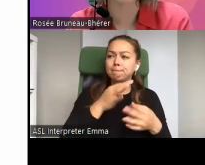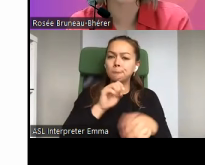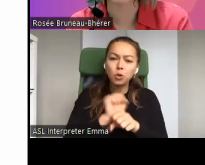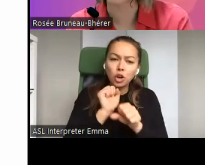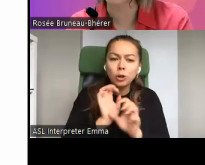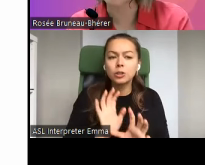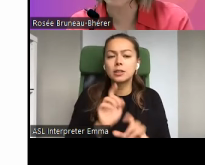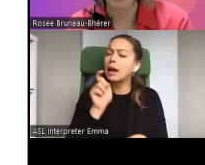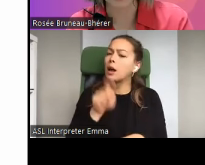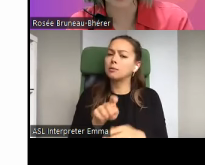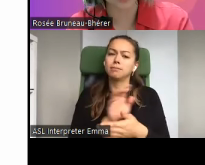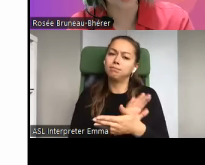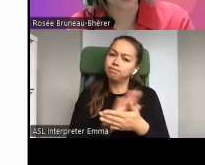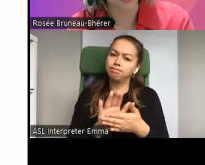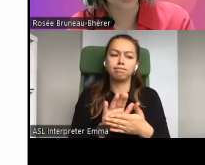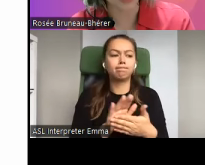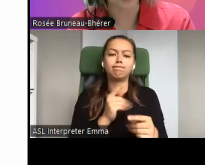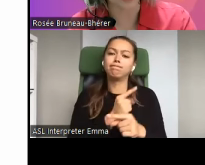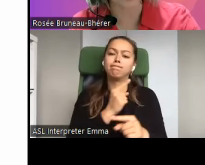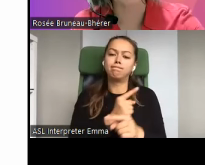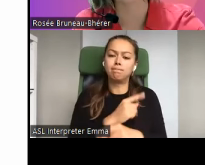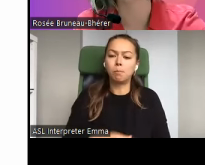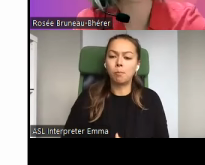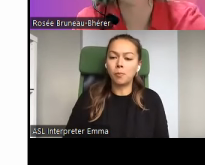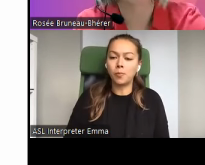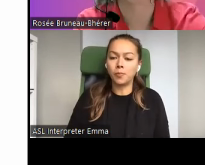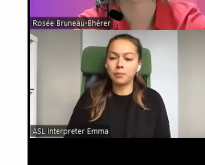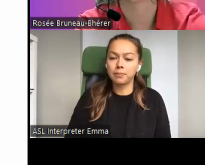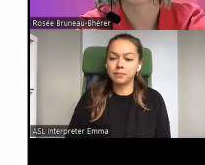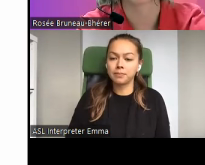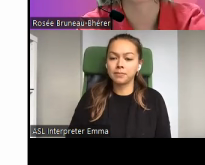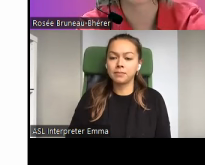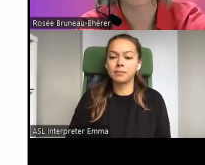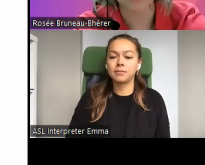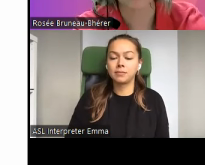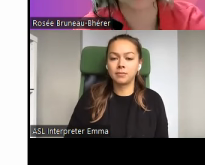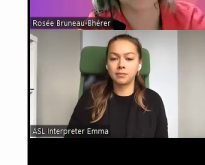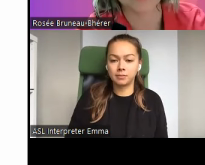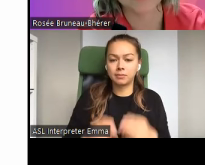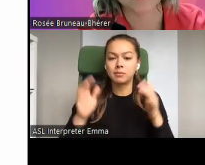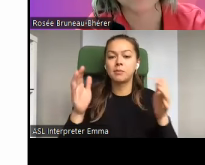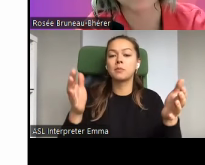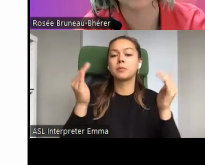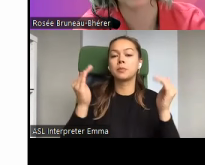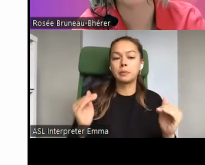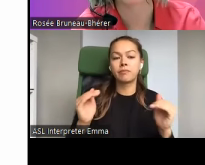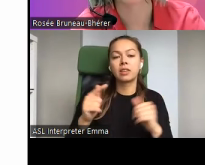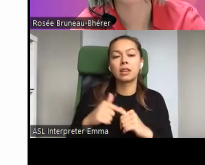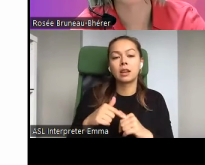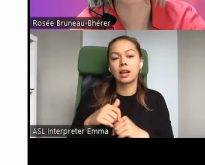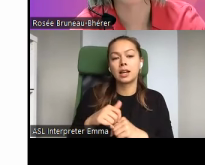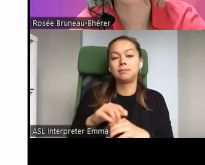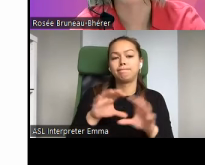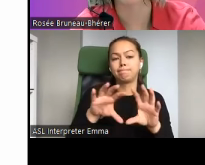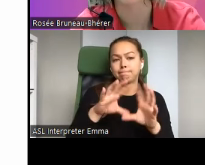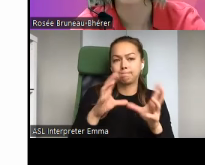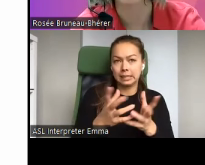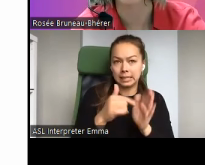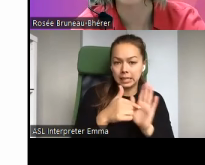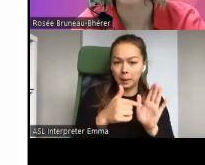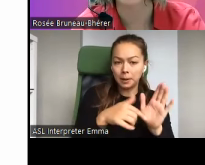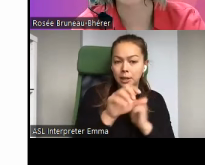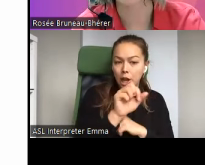So there's another realm of ARC. We've been giving examples. We went in the house. We took 3